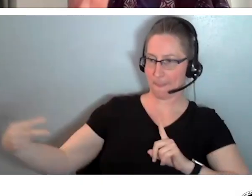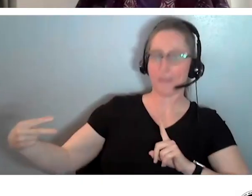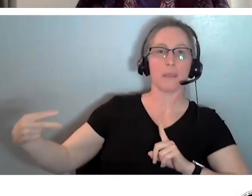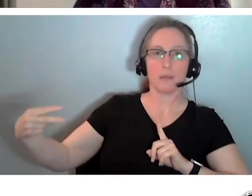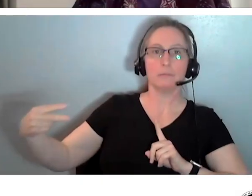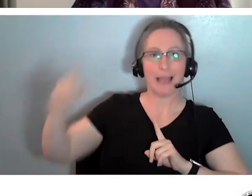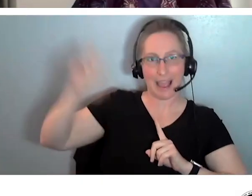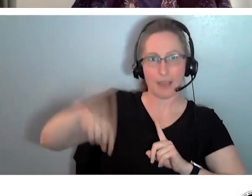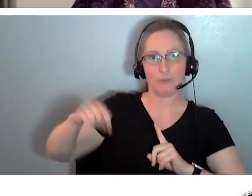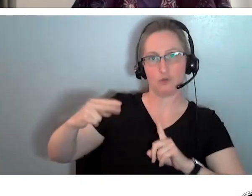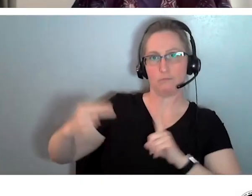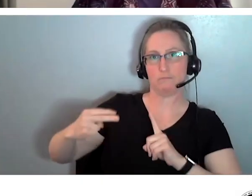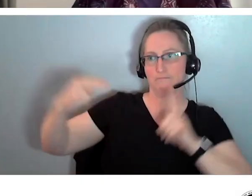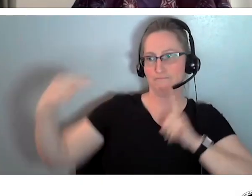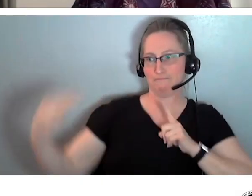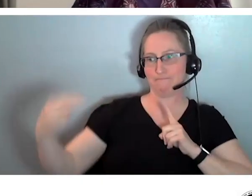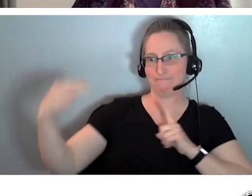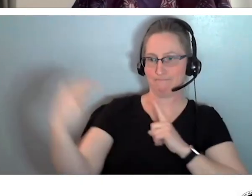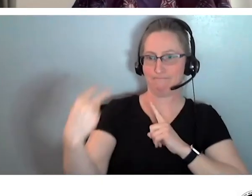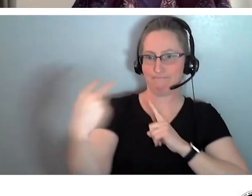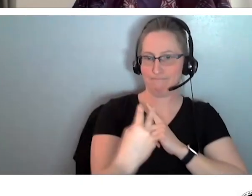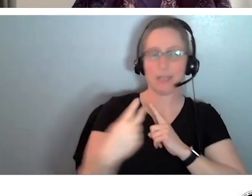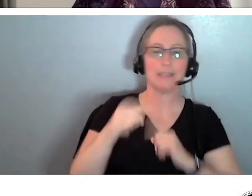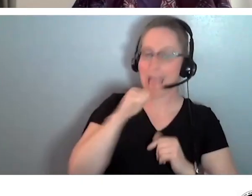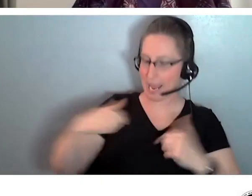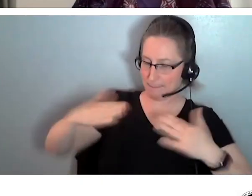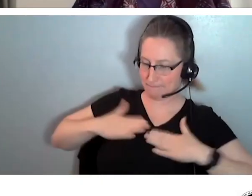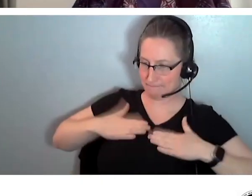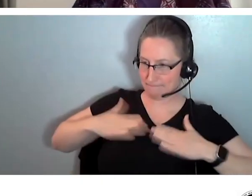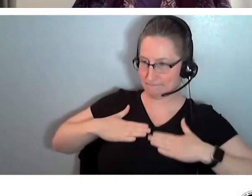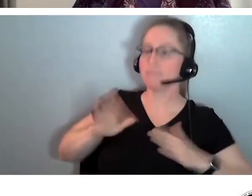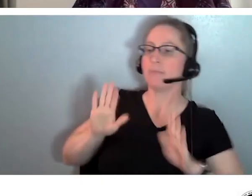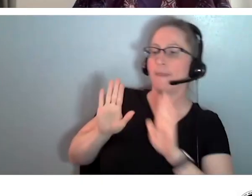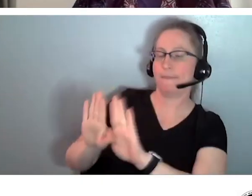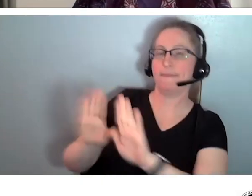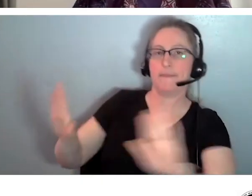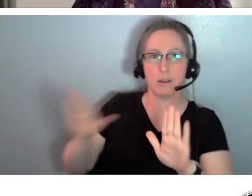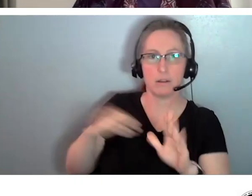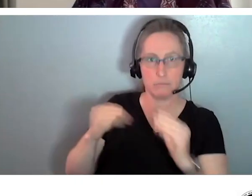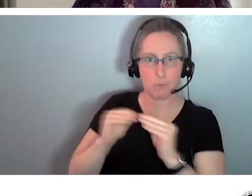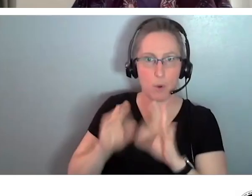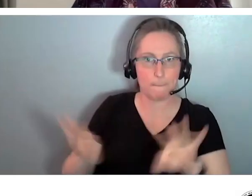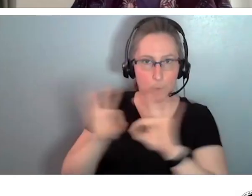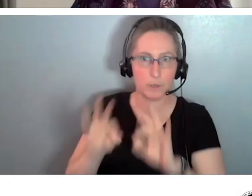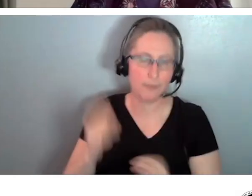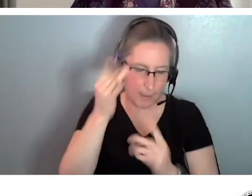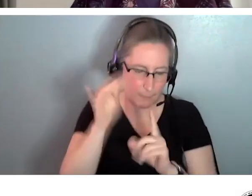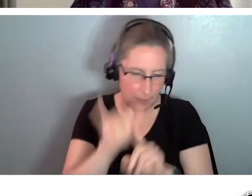powerful, especially in the selection of what we attend to. So we want to give a lot of thought to that.